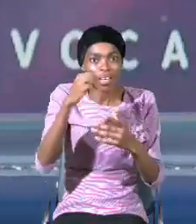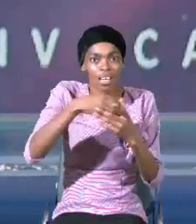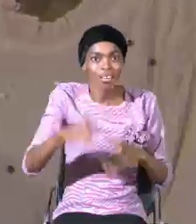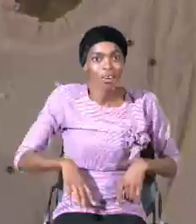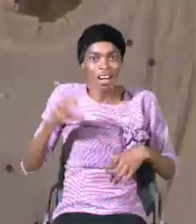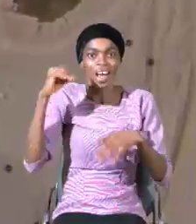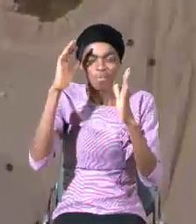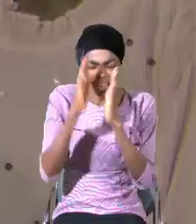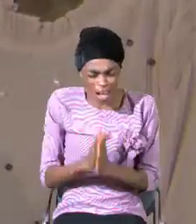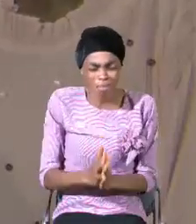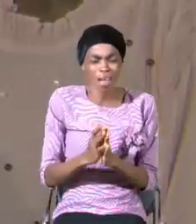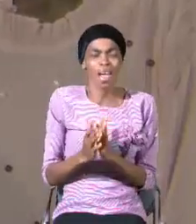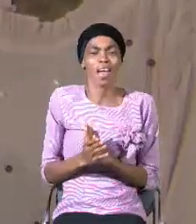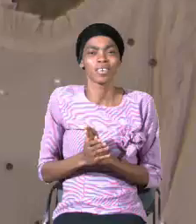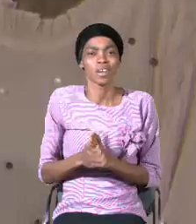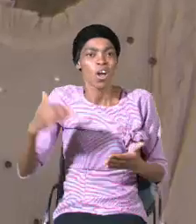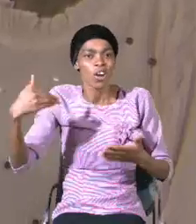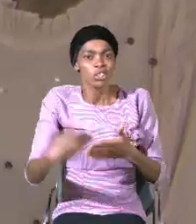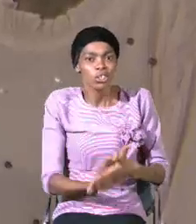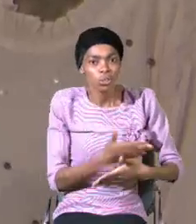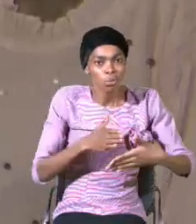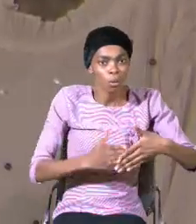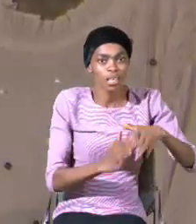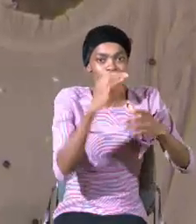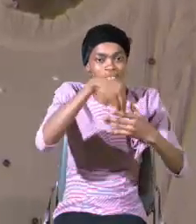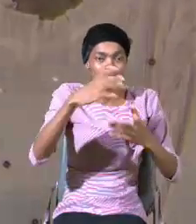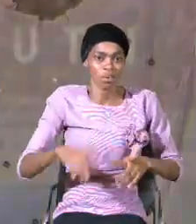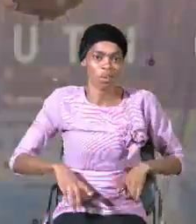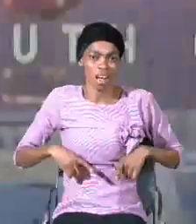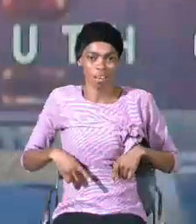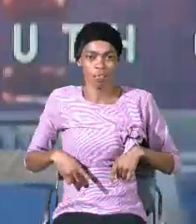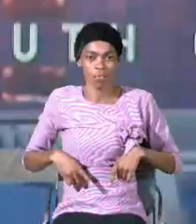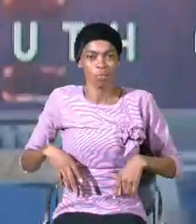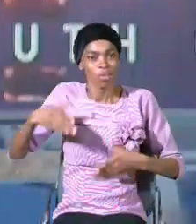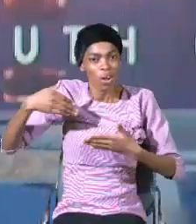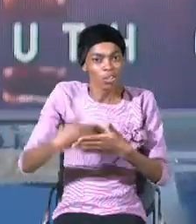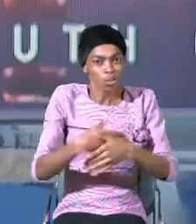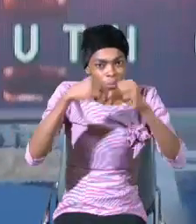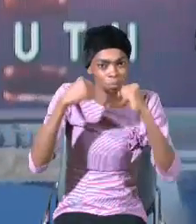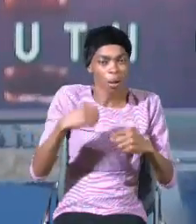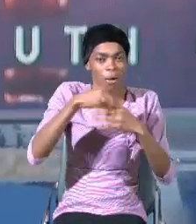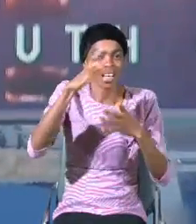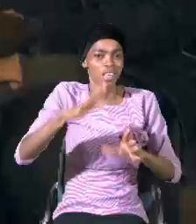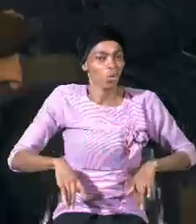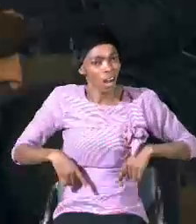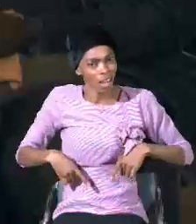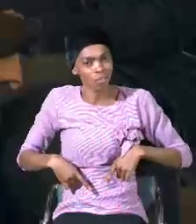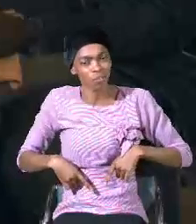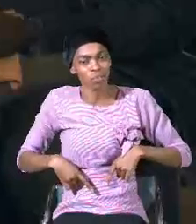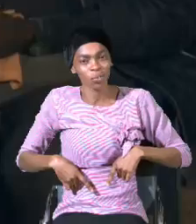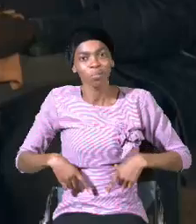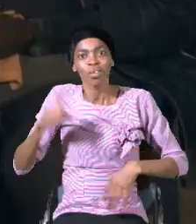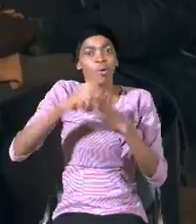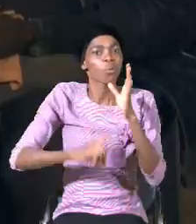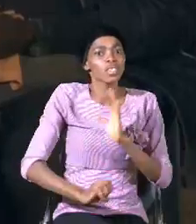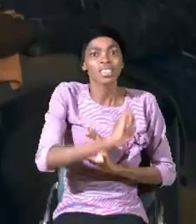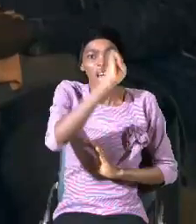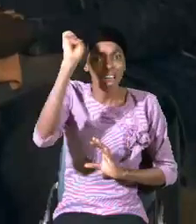life. New direction in your life. New power in your life. Whatever